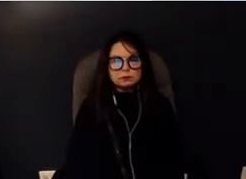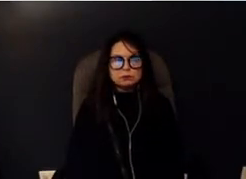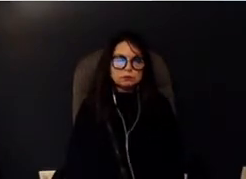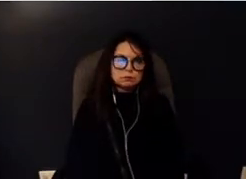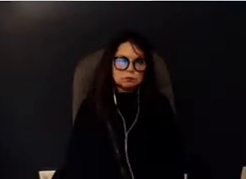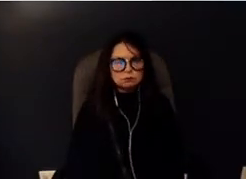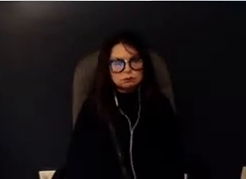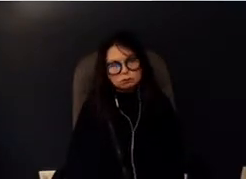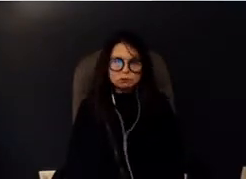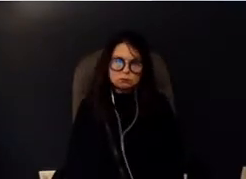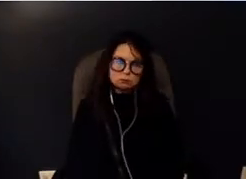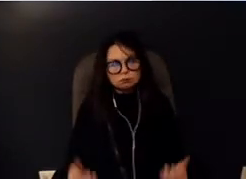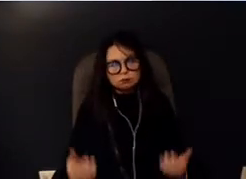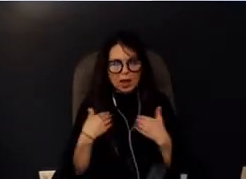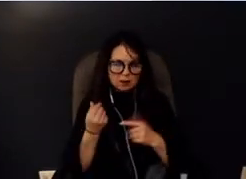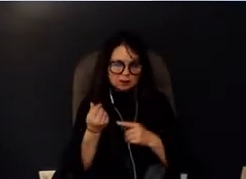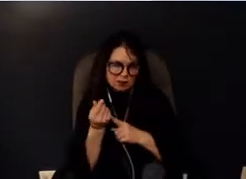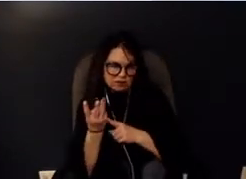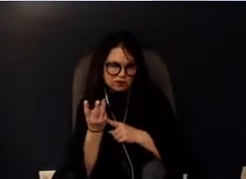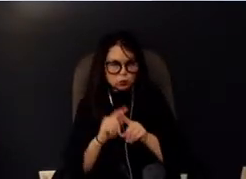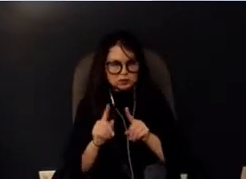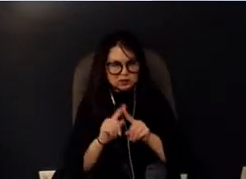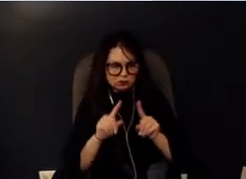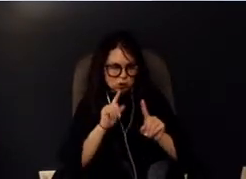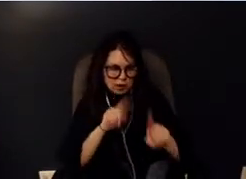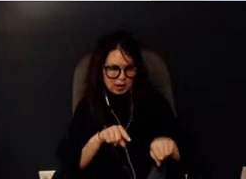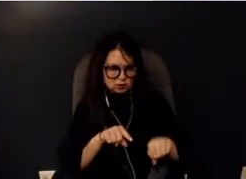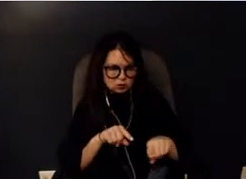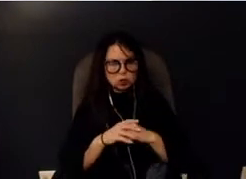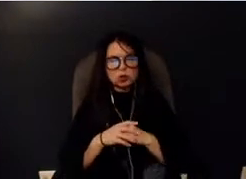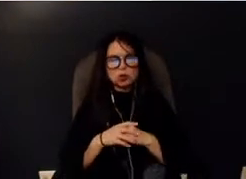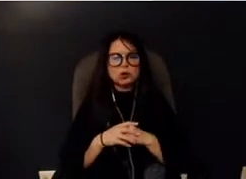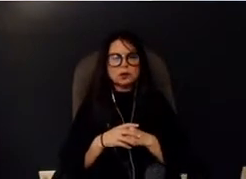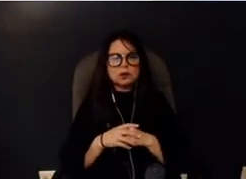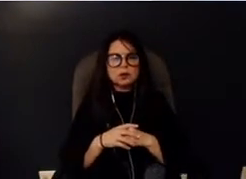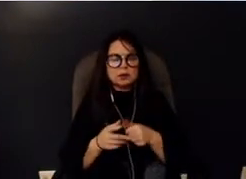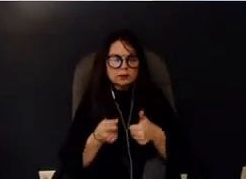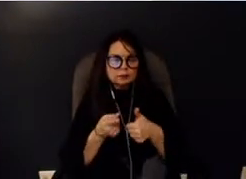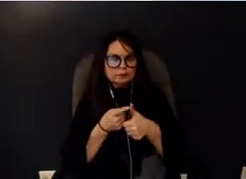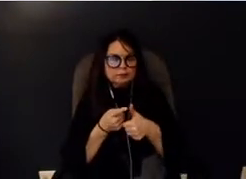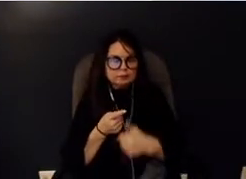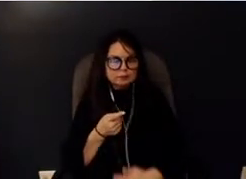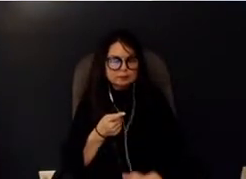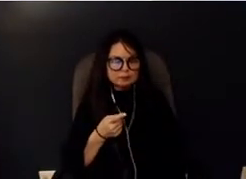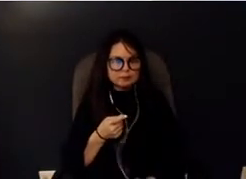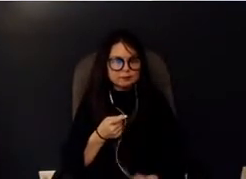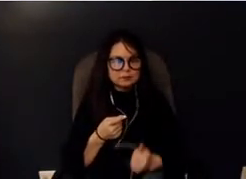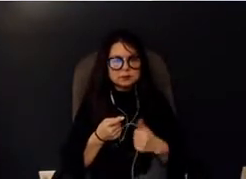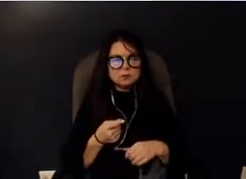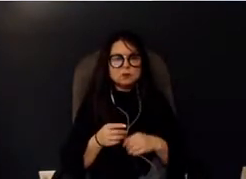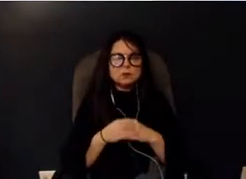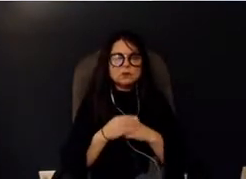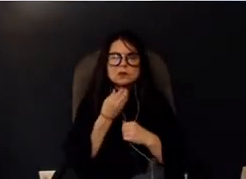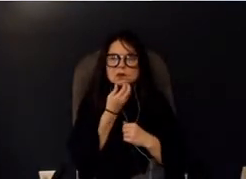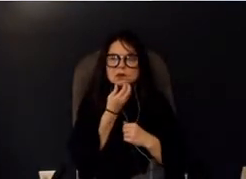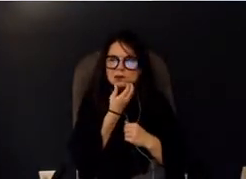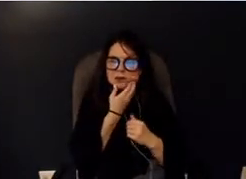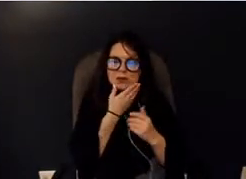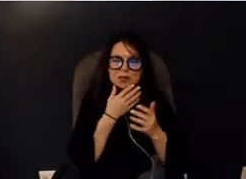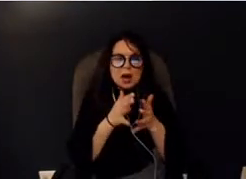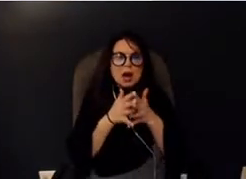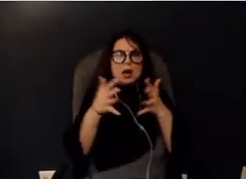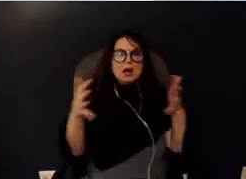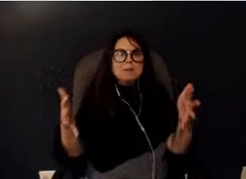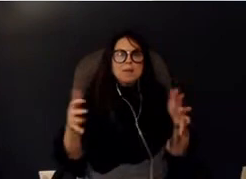One is that I can't really emphasize enough the amount of work that our Construction Code